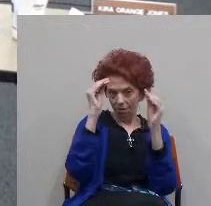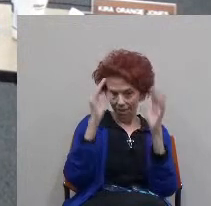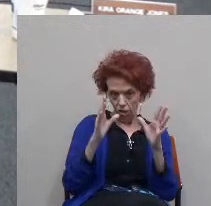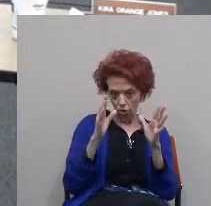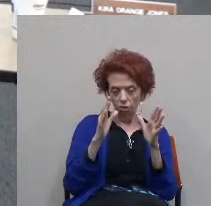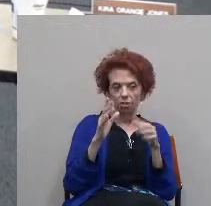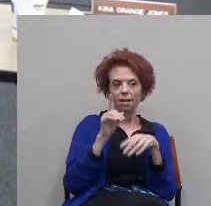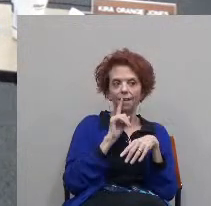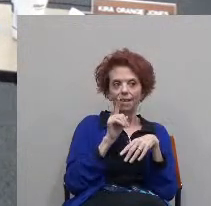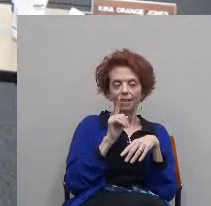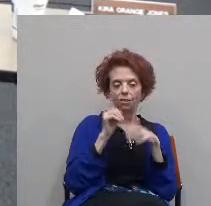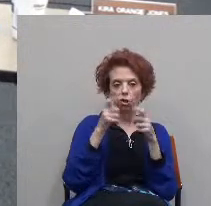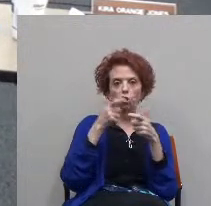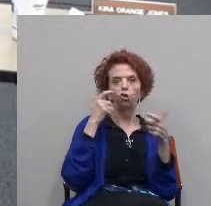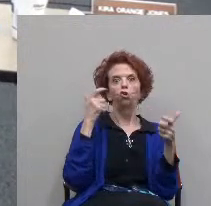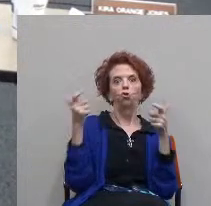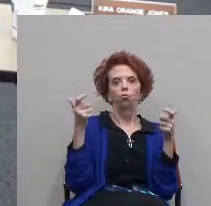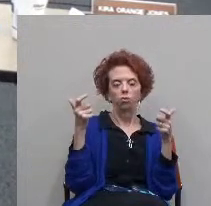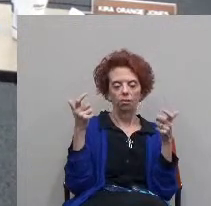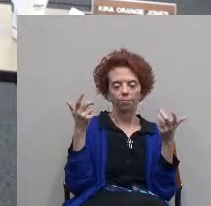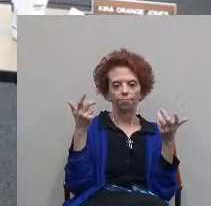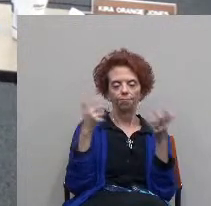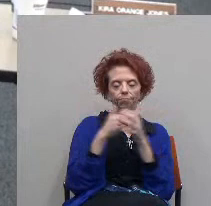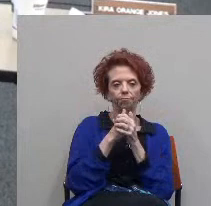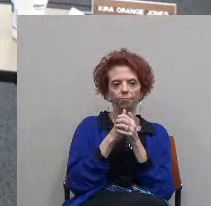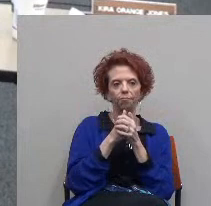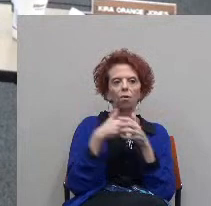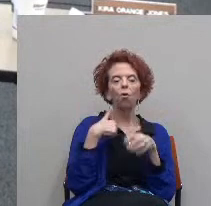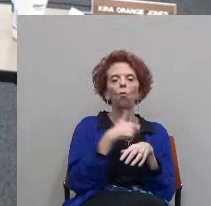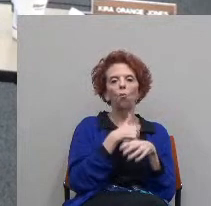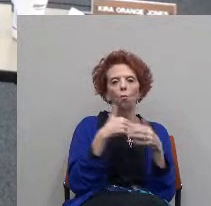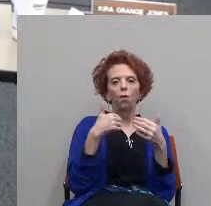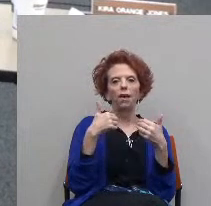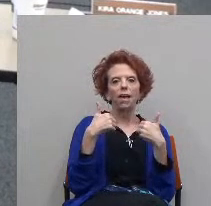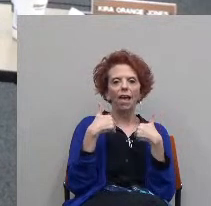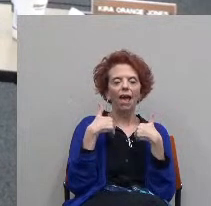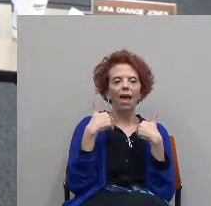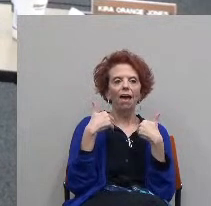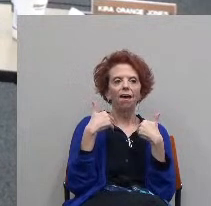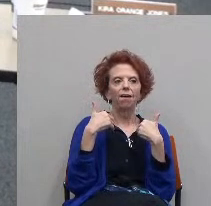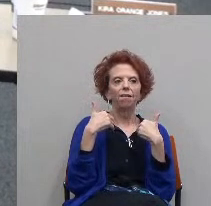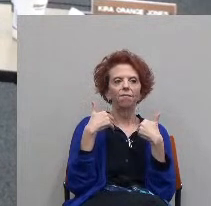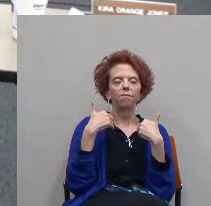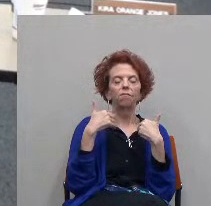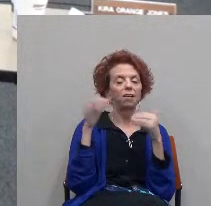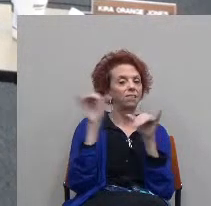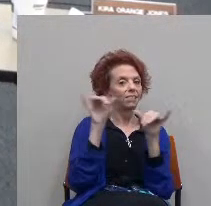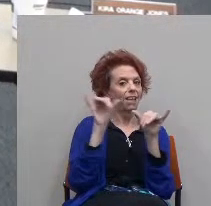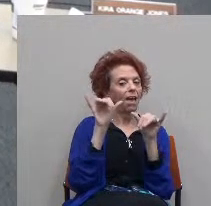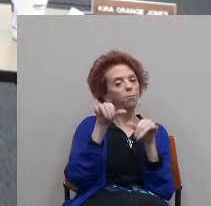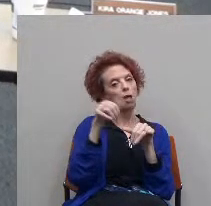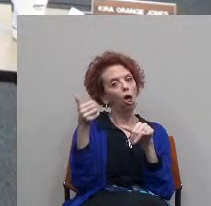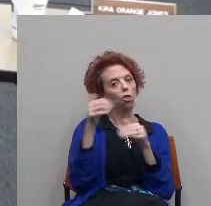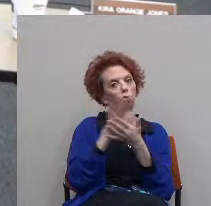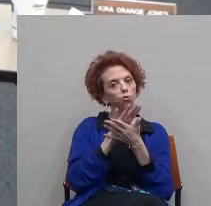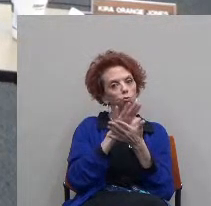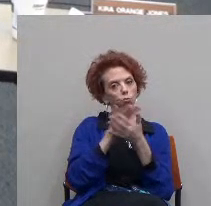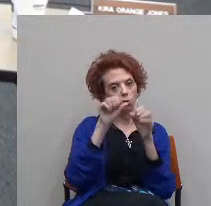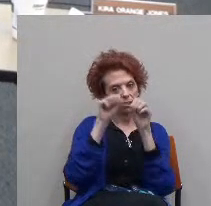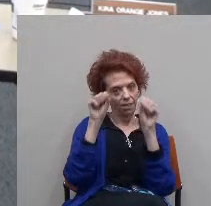teachers is huge. We have gone, as many other school systems,